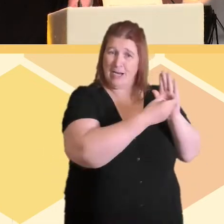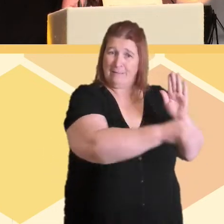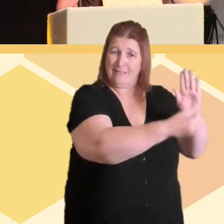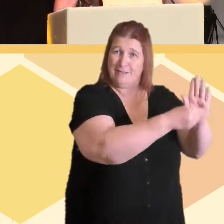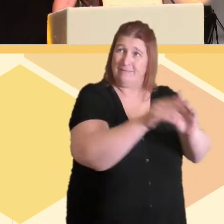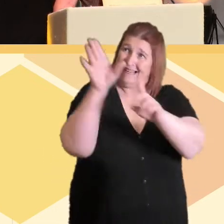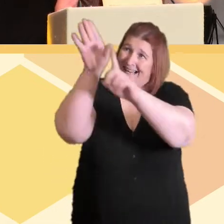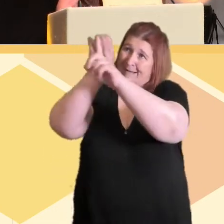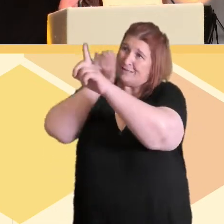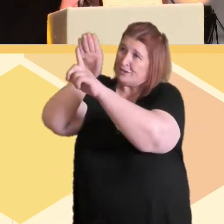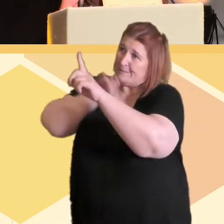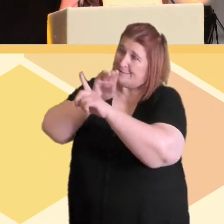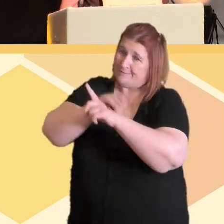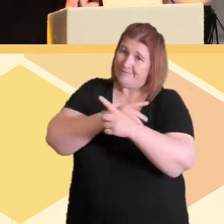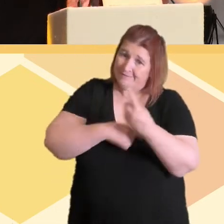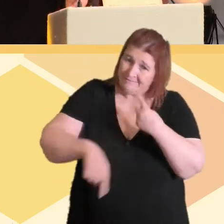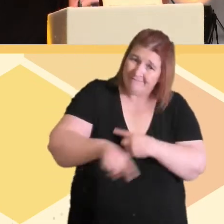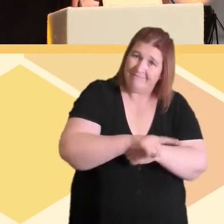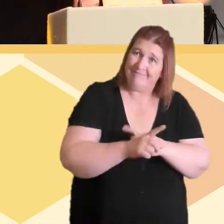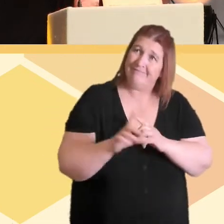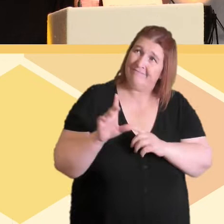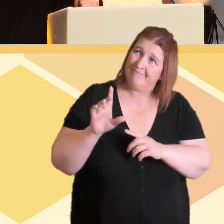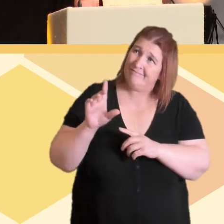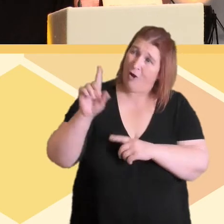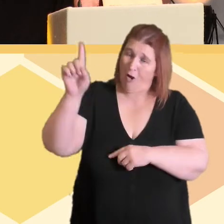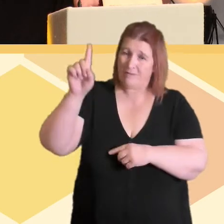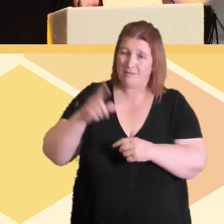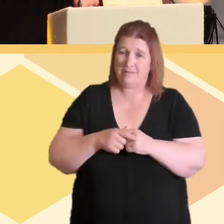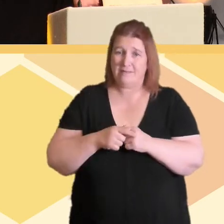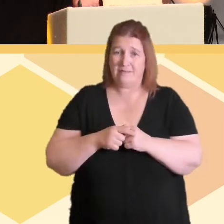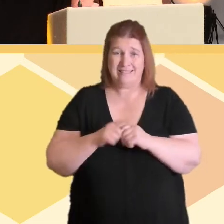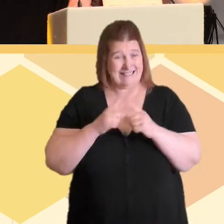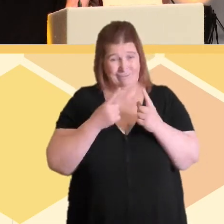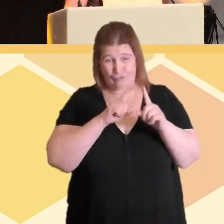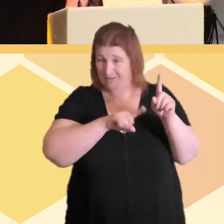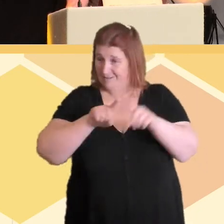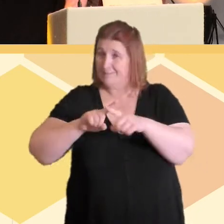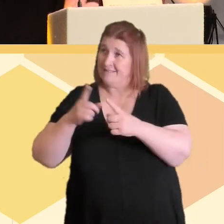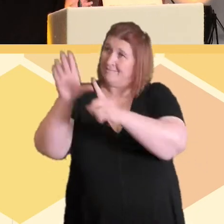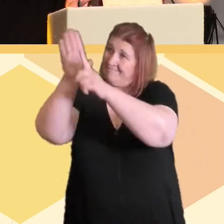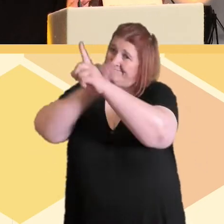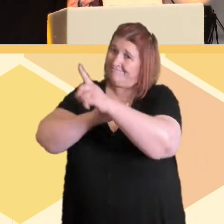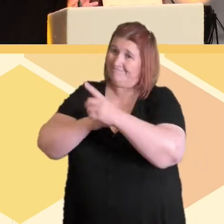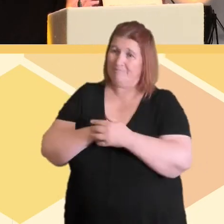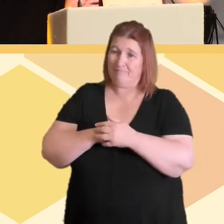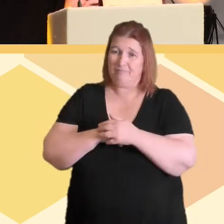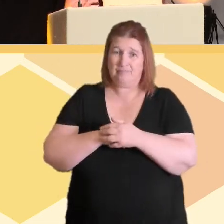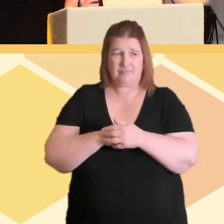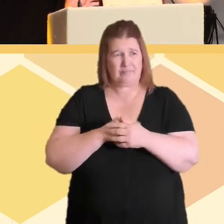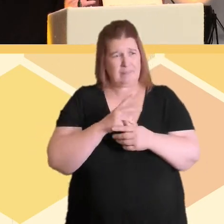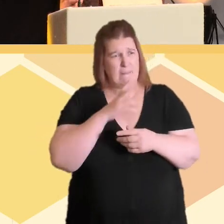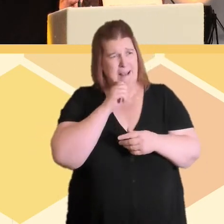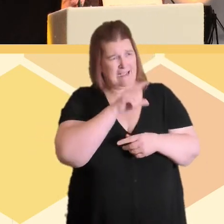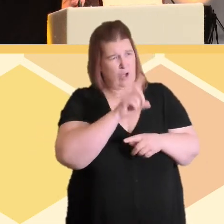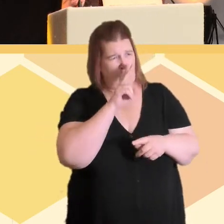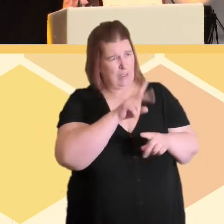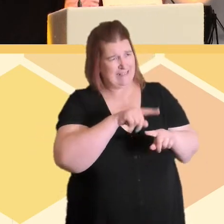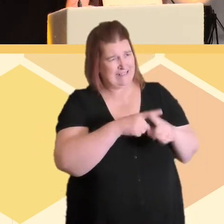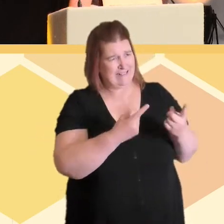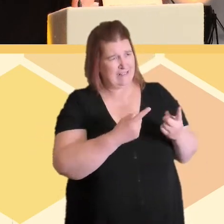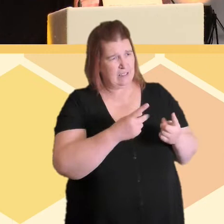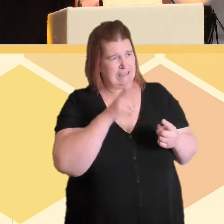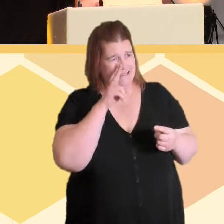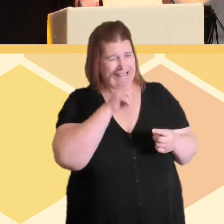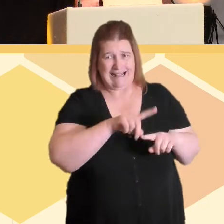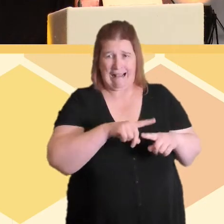us the gift of life. The Gospels tell of an occasion when Jesus' disciples noticed a man who looked different. He was unable to